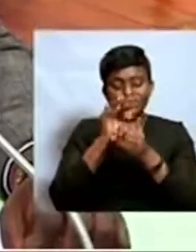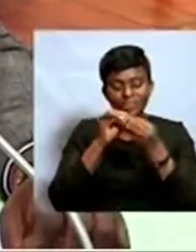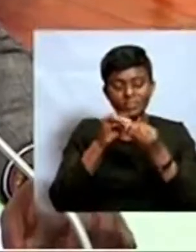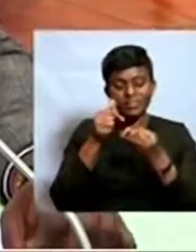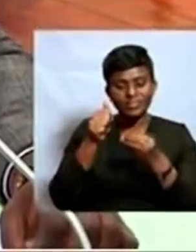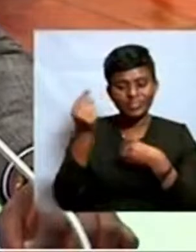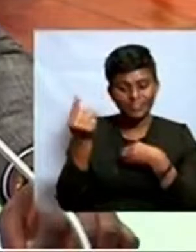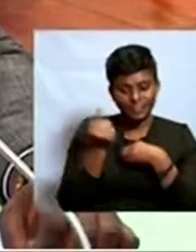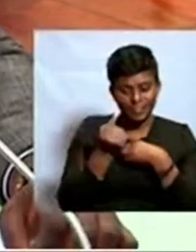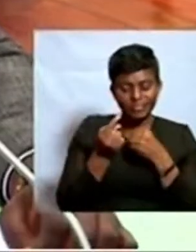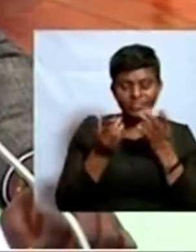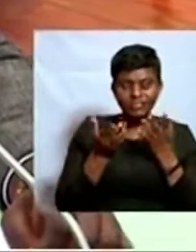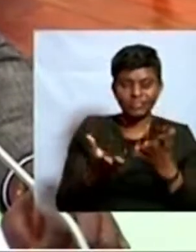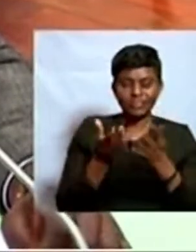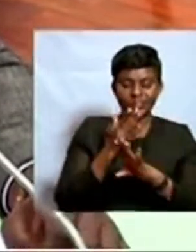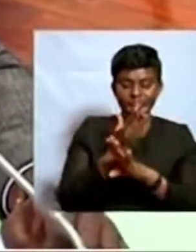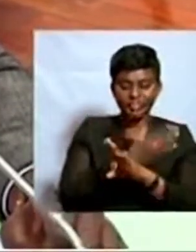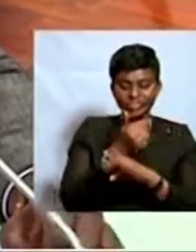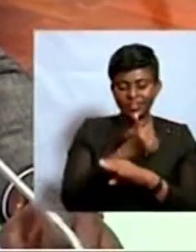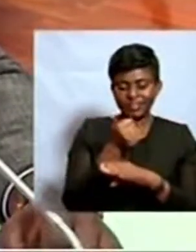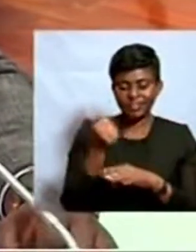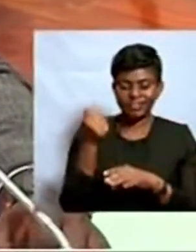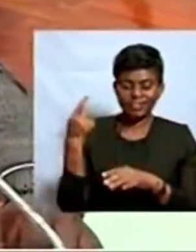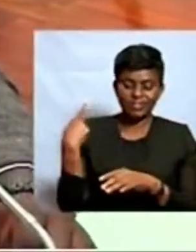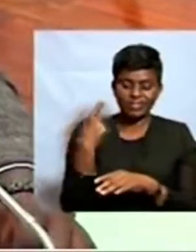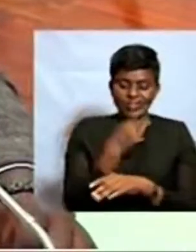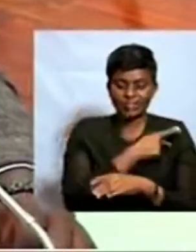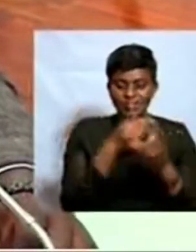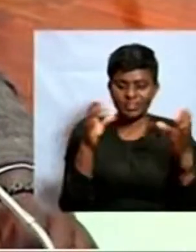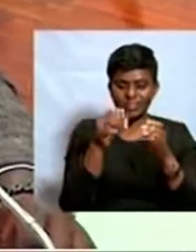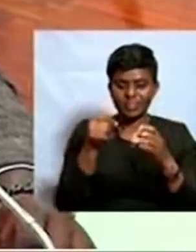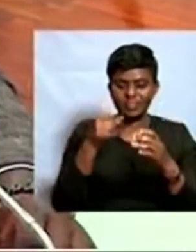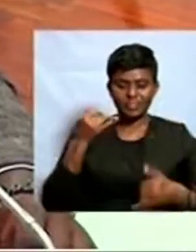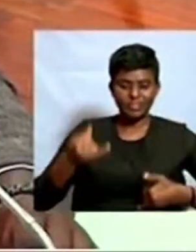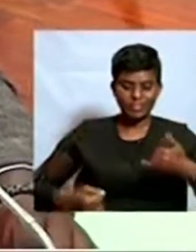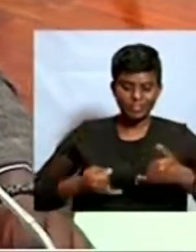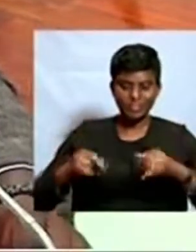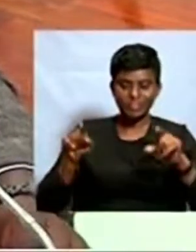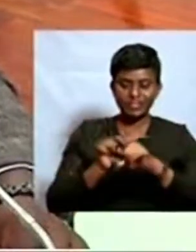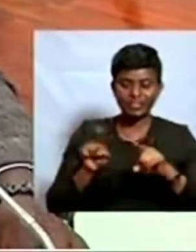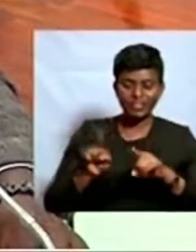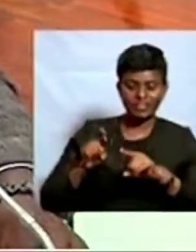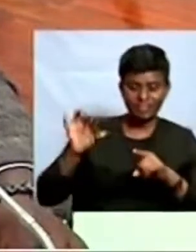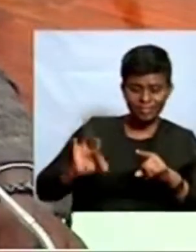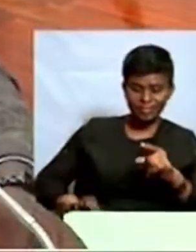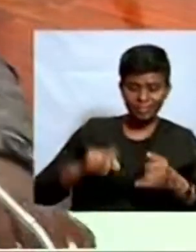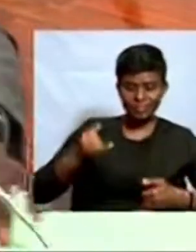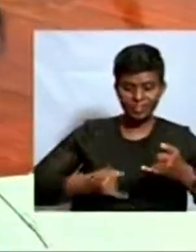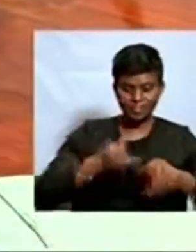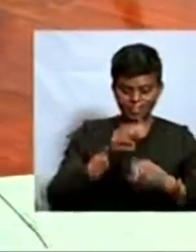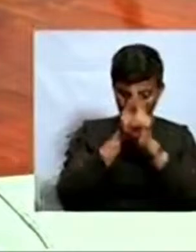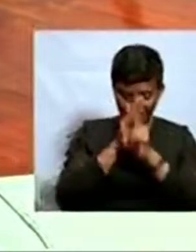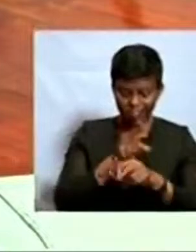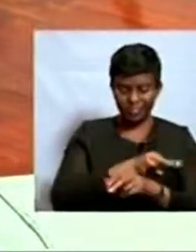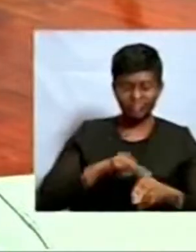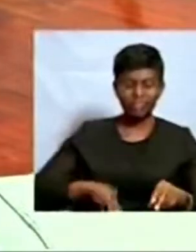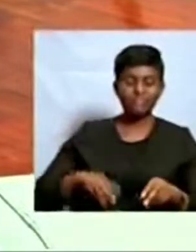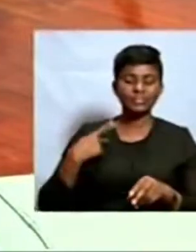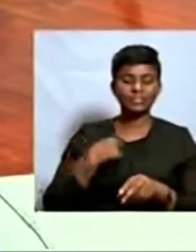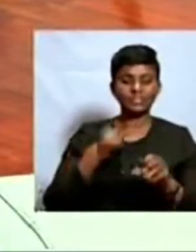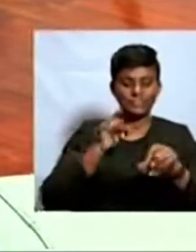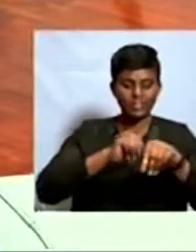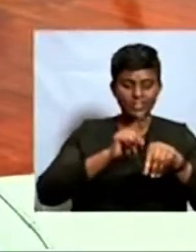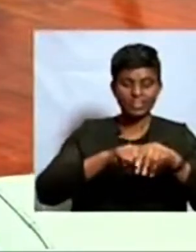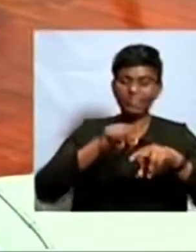as you appear before any parliamentary committee, you tend to enjoy the same benefits that are enjoyed by honorable members of parliament